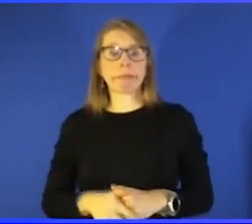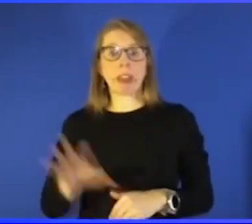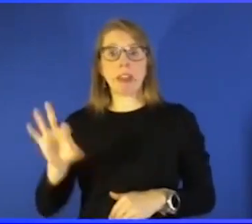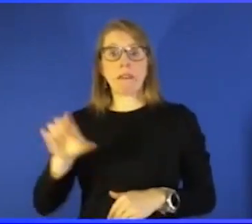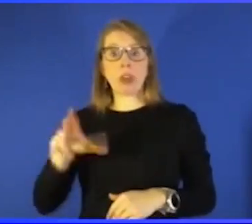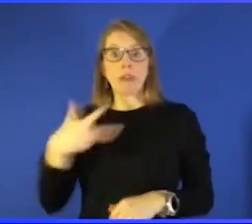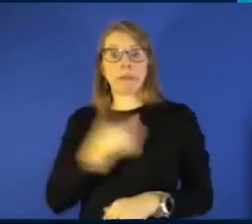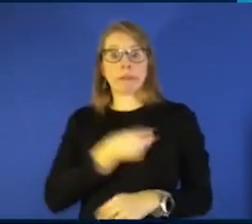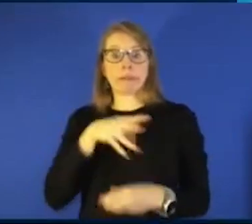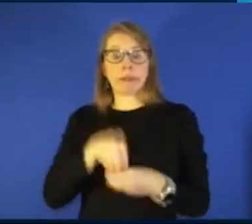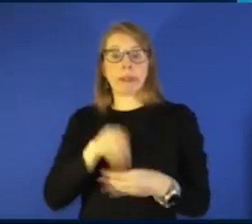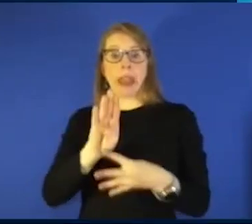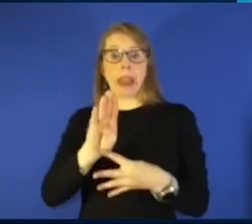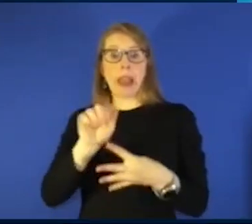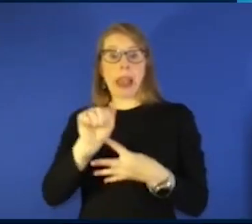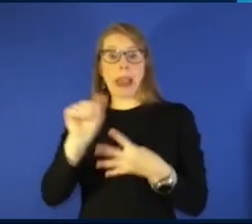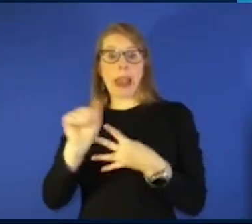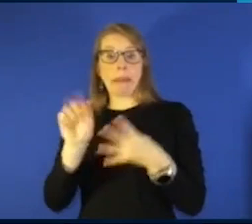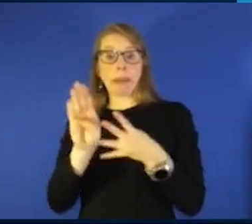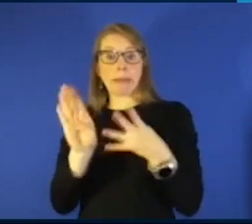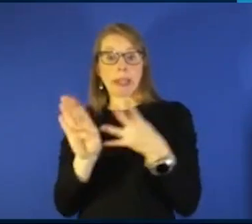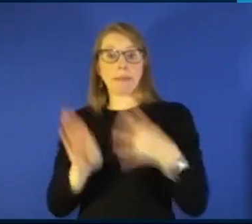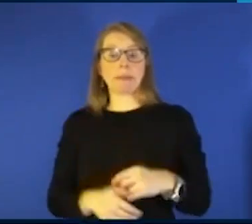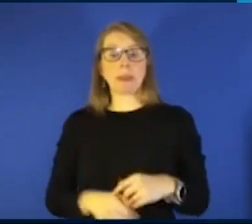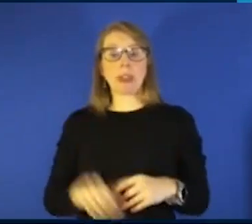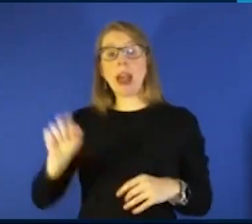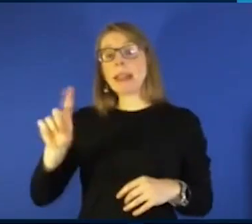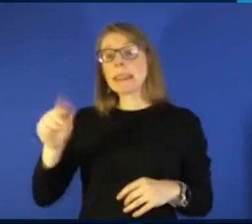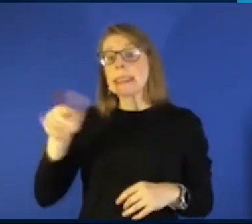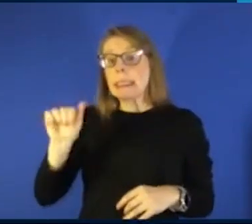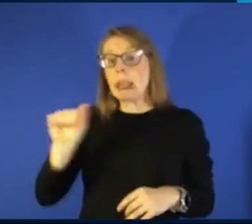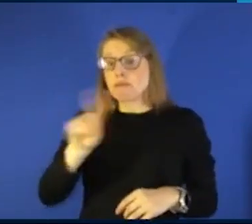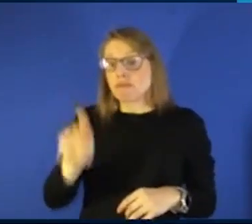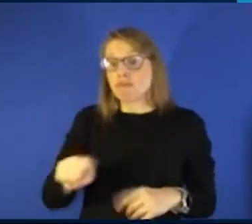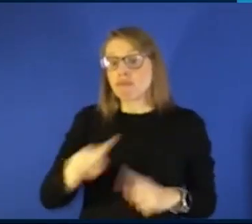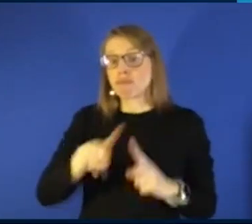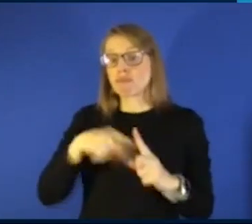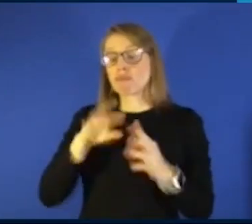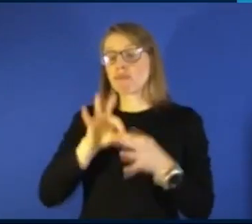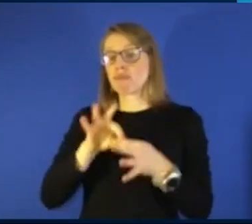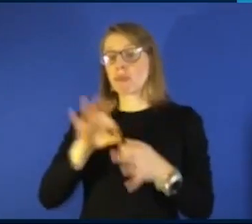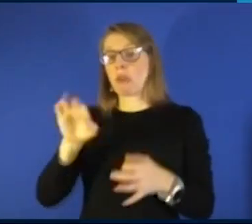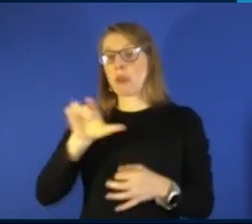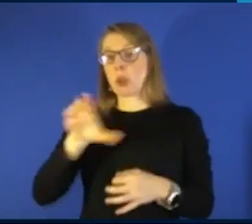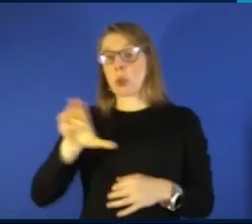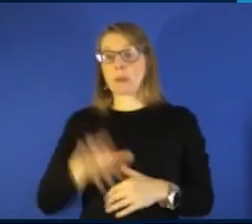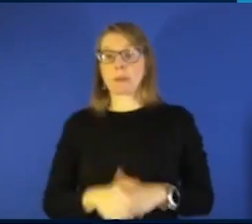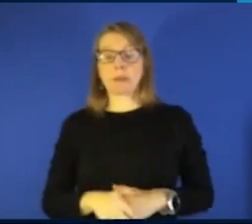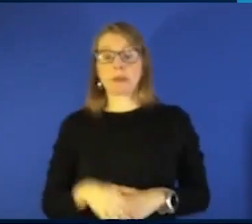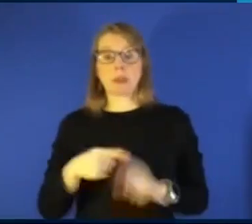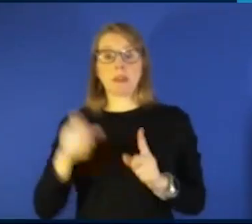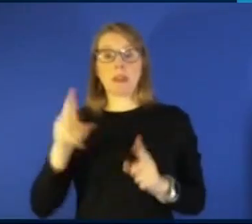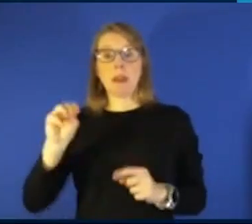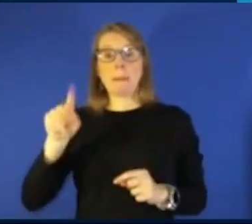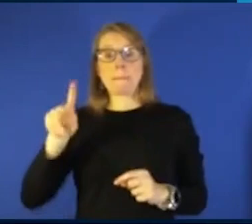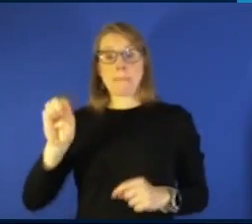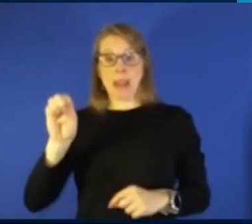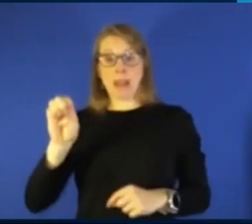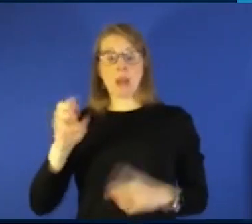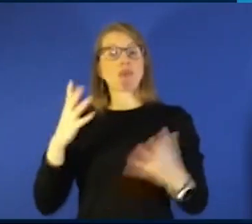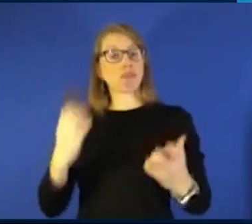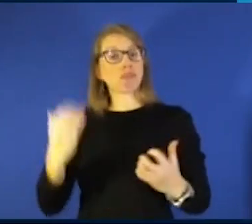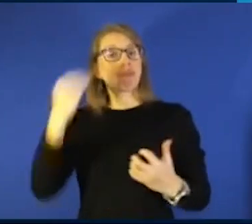A's and 2 B's. Dr. Adiga, we have another question about the flu. This one comes from Mike Parker. Mike would like to